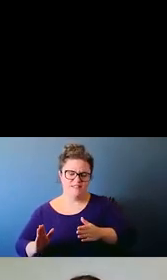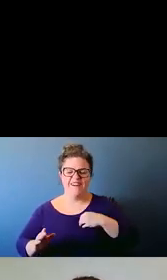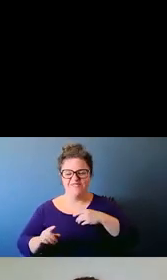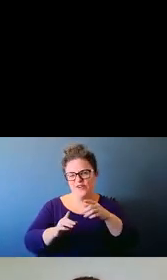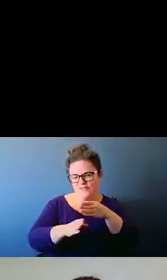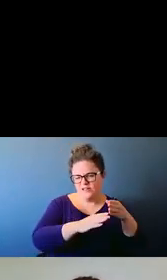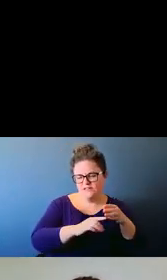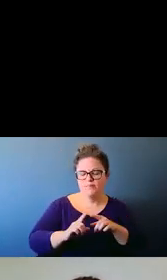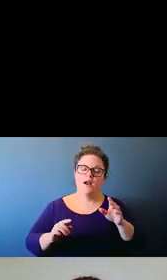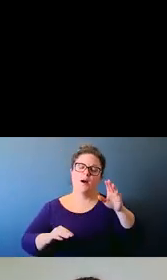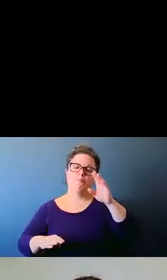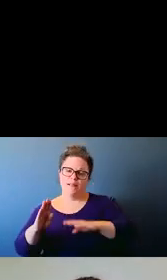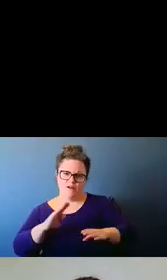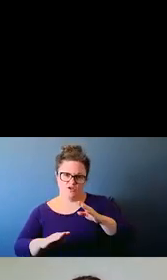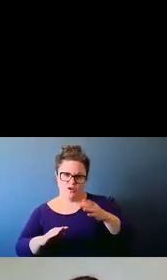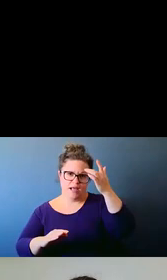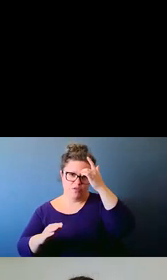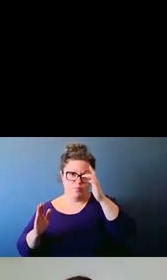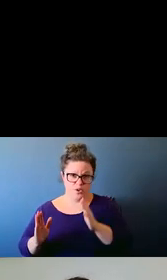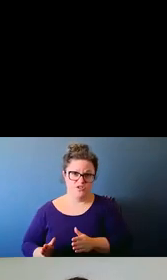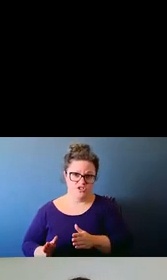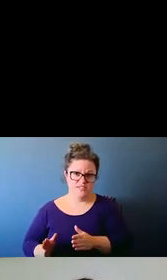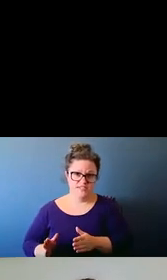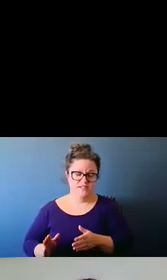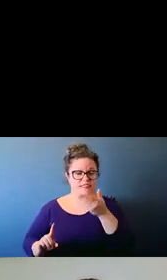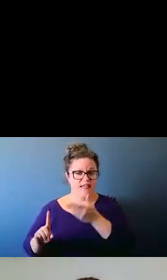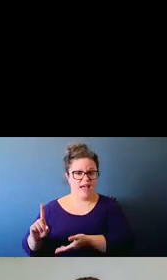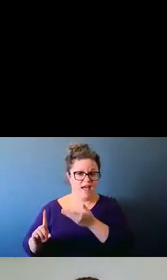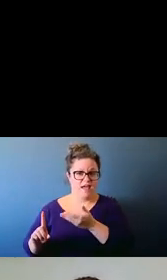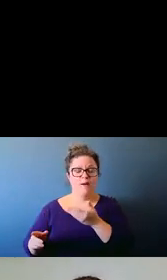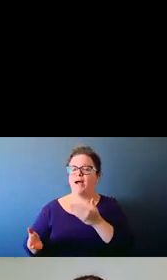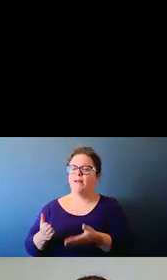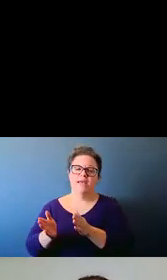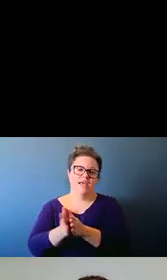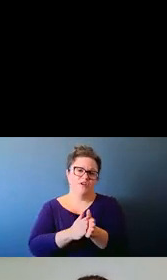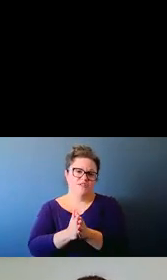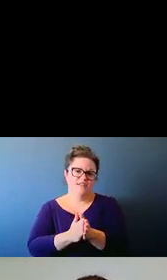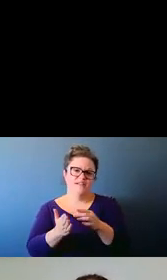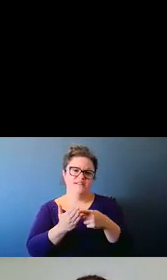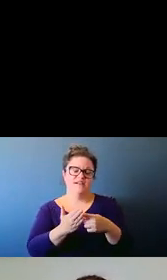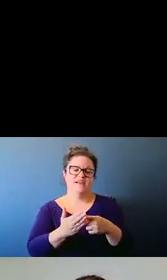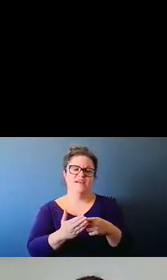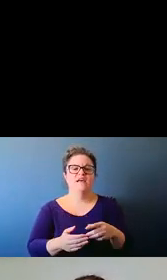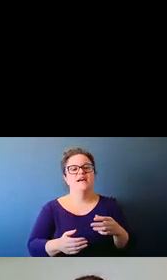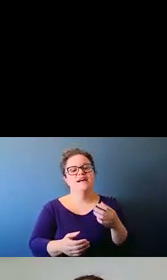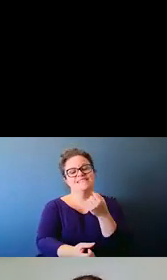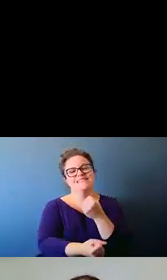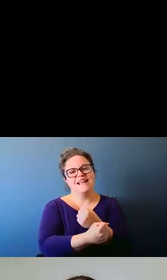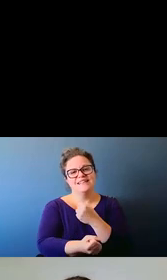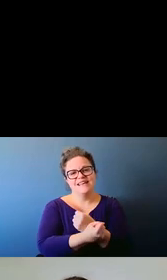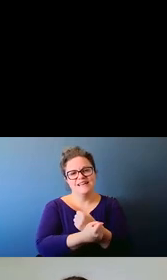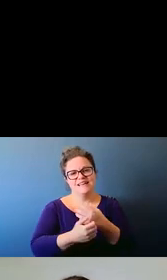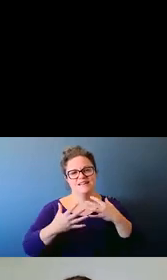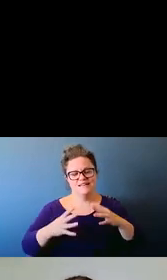a biological anthropologist might be interested in looking at stress indicators in a skeleton, but they